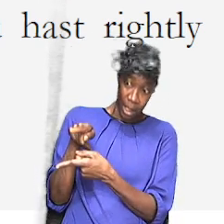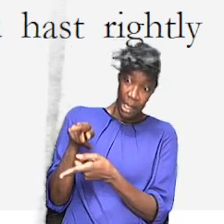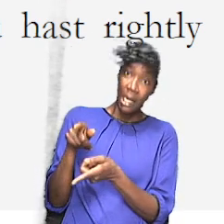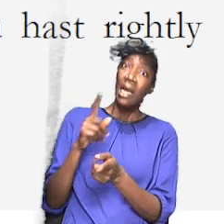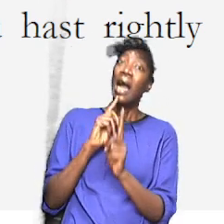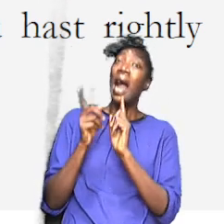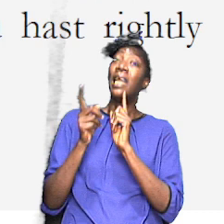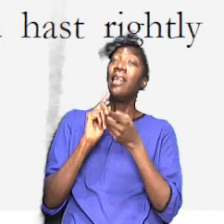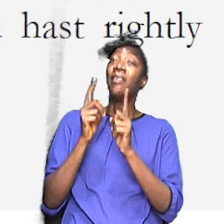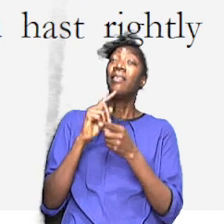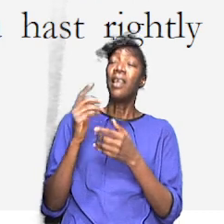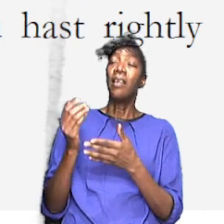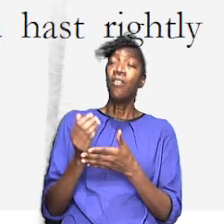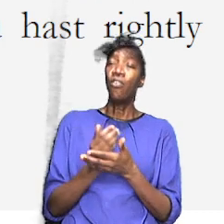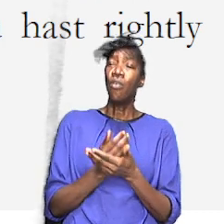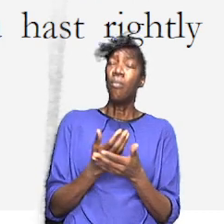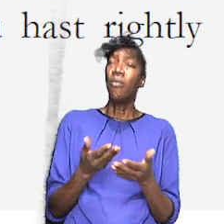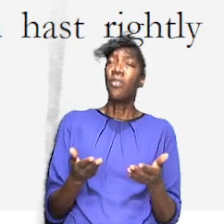common courtesies